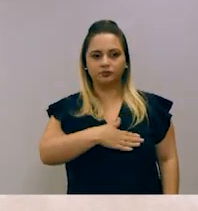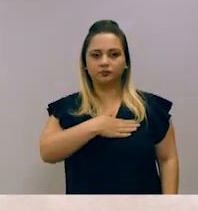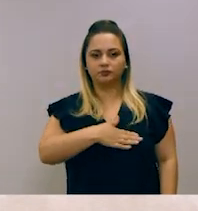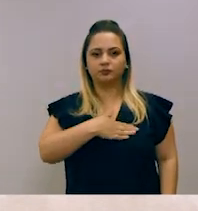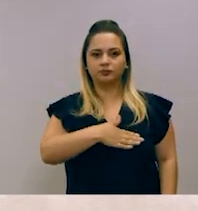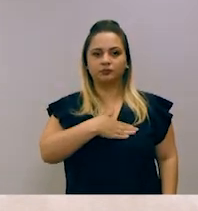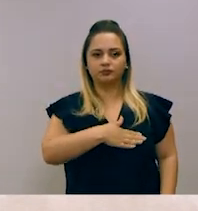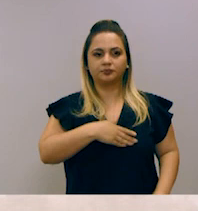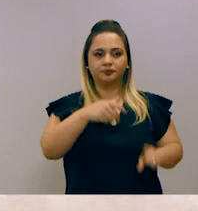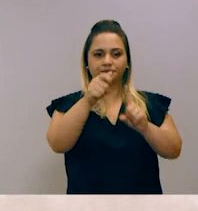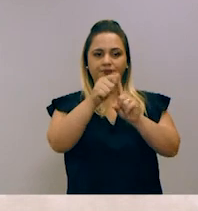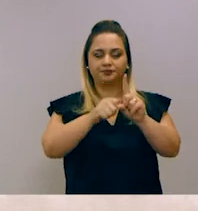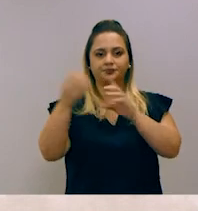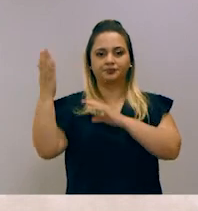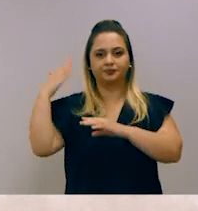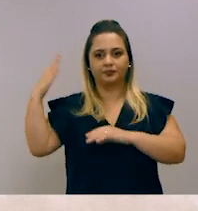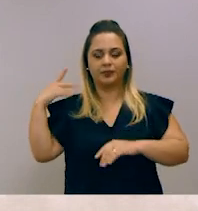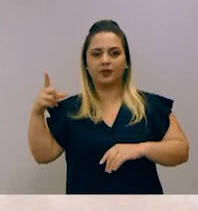conclusion text.